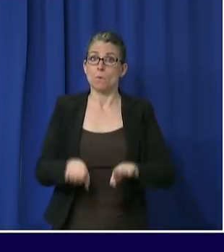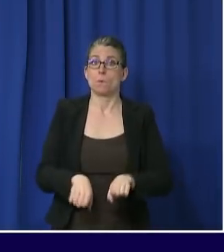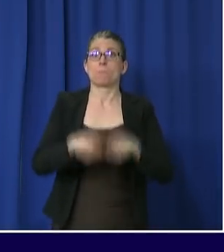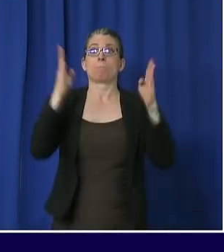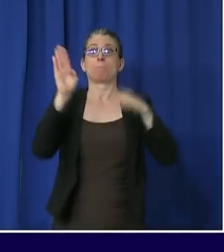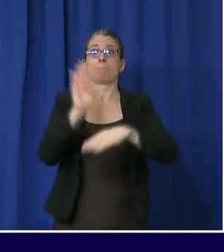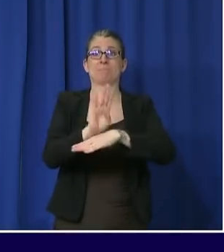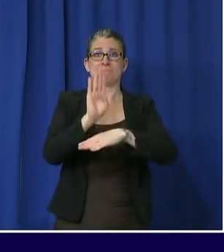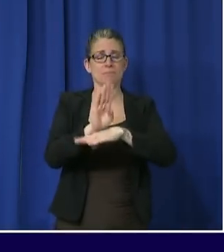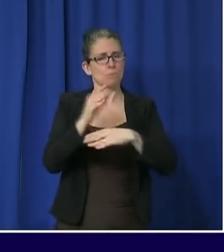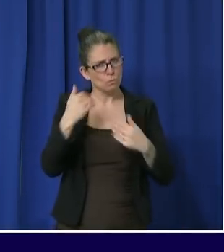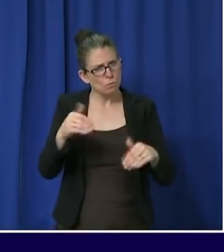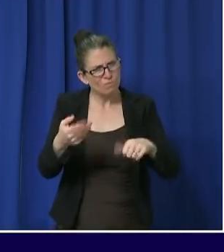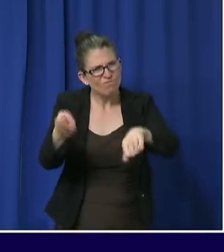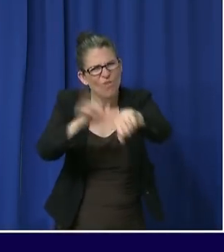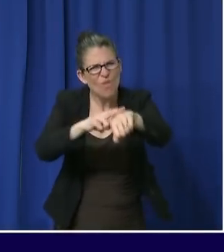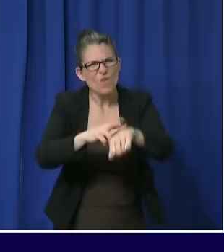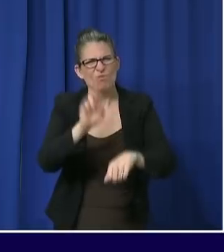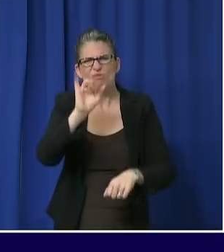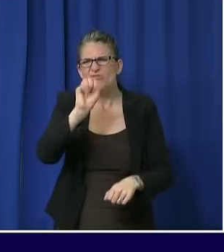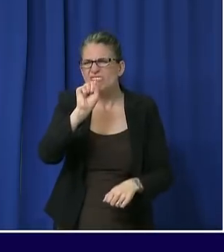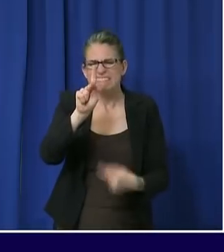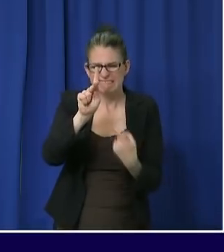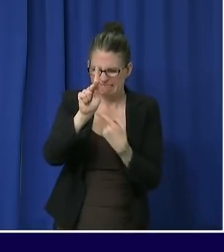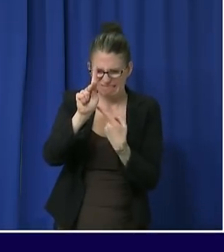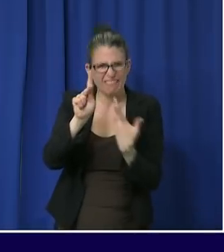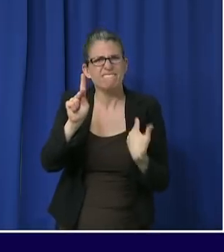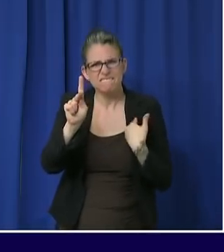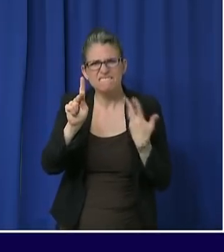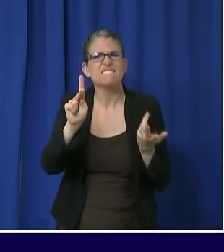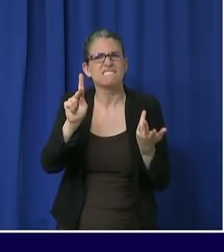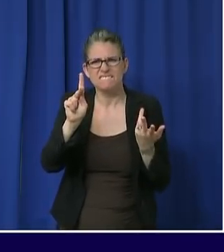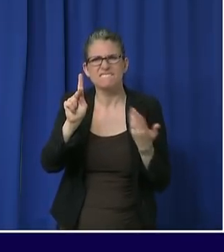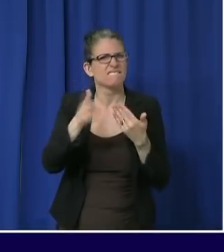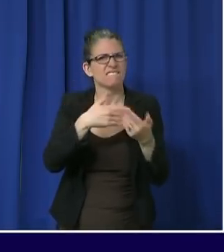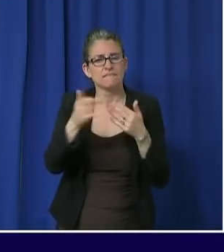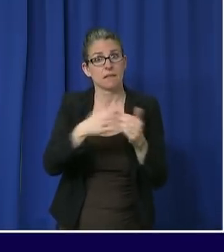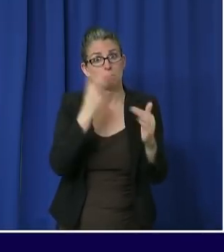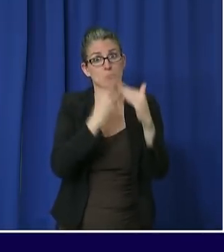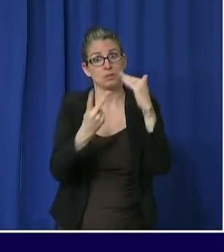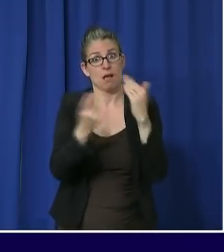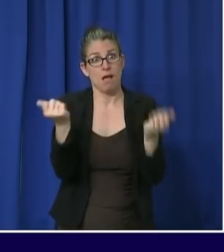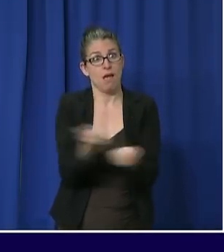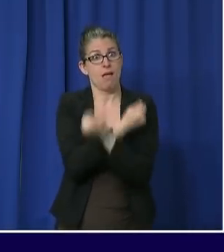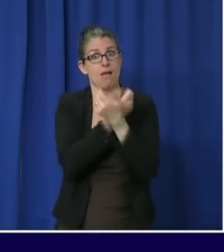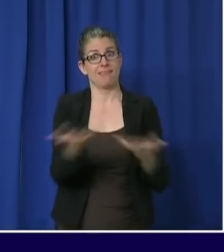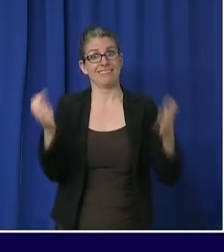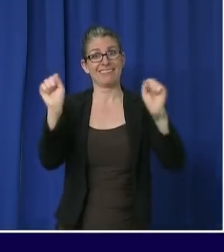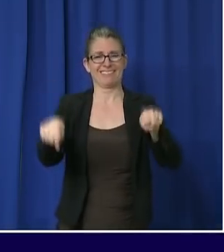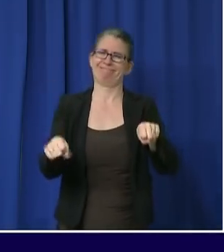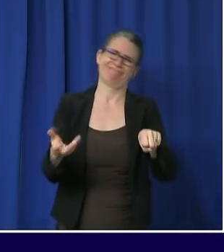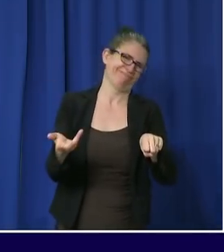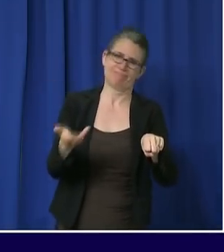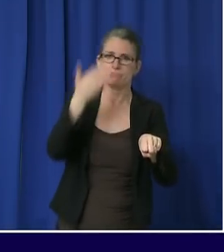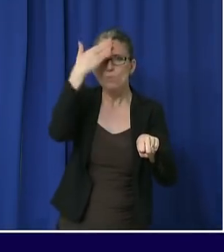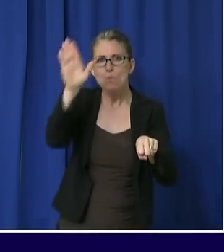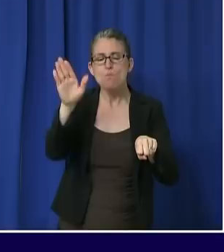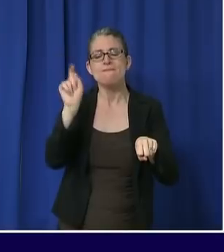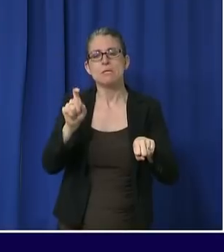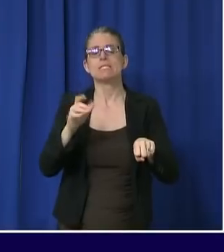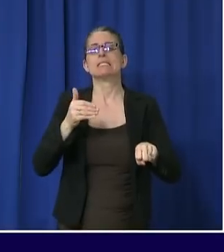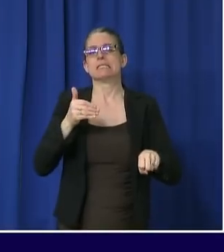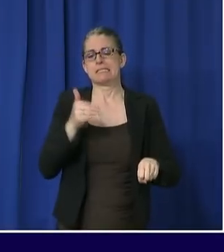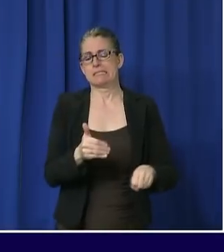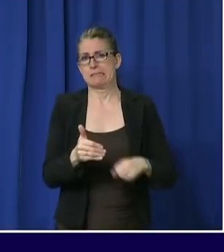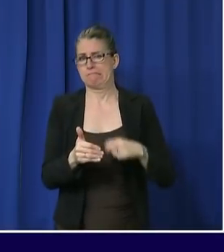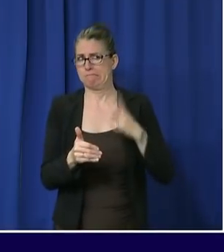can't quantify what that risk is. It's very difficult to know whether by opening up this particular store in